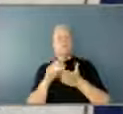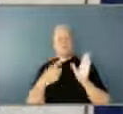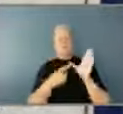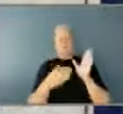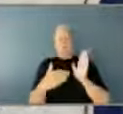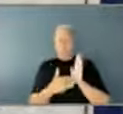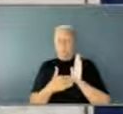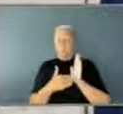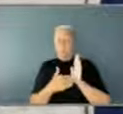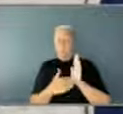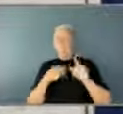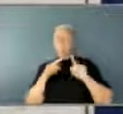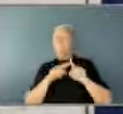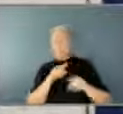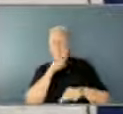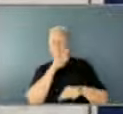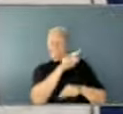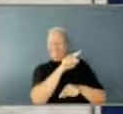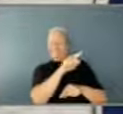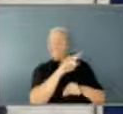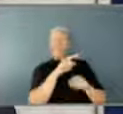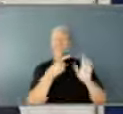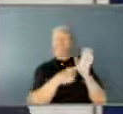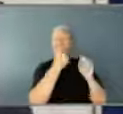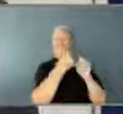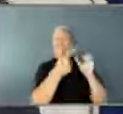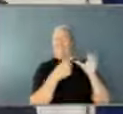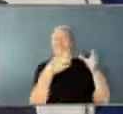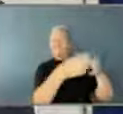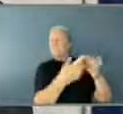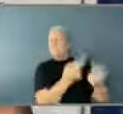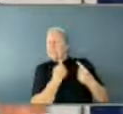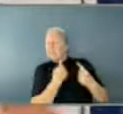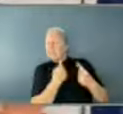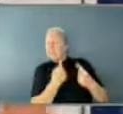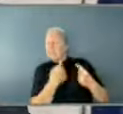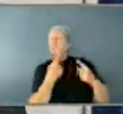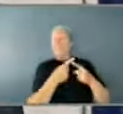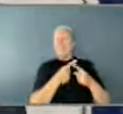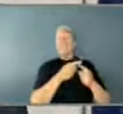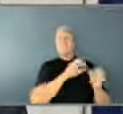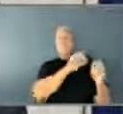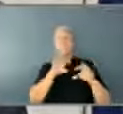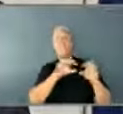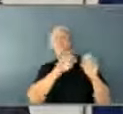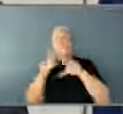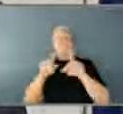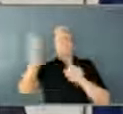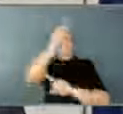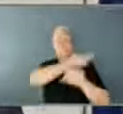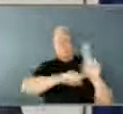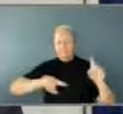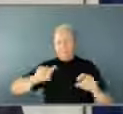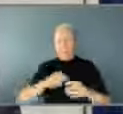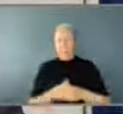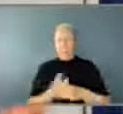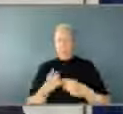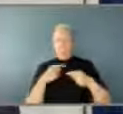to the TGA in terms of AstraZeneca, subject to shipping in both cases, but both have reaffirmed their guidance